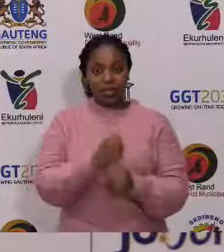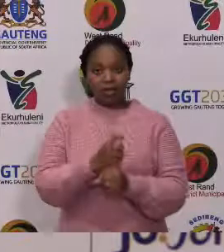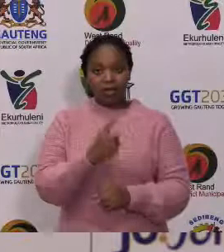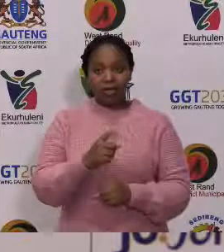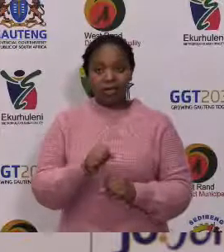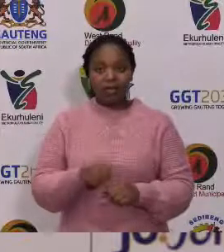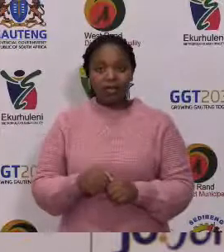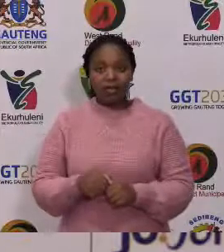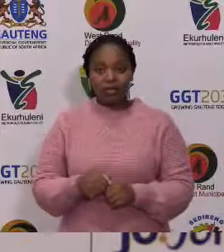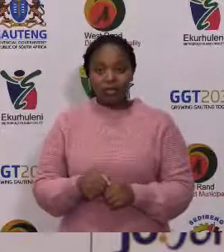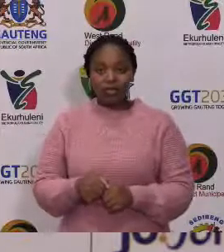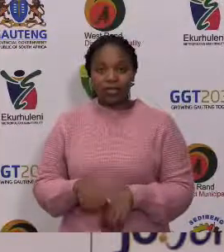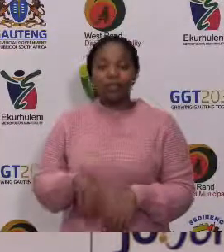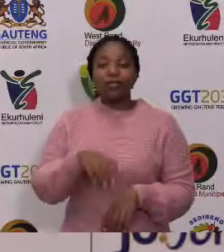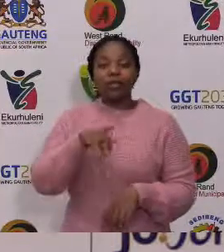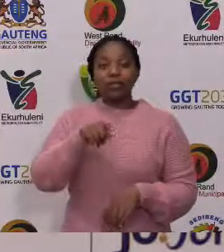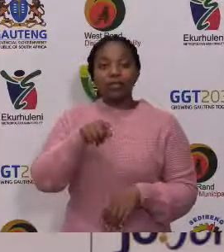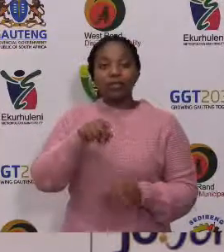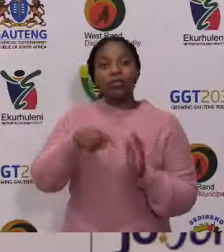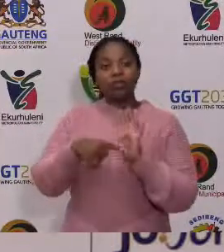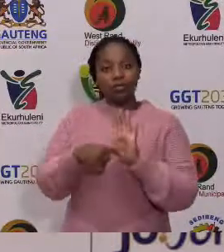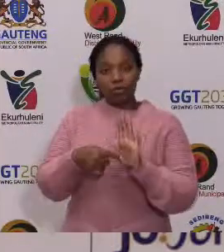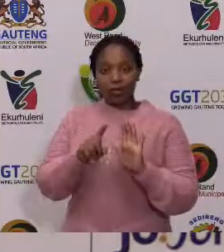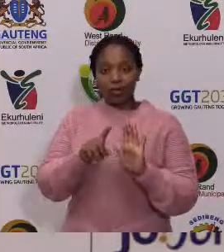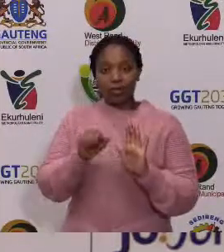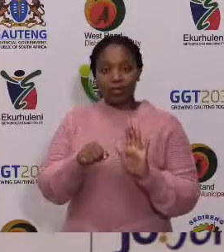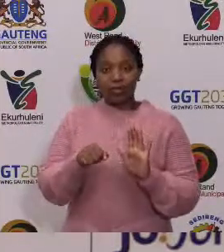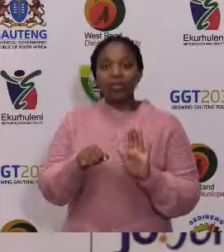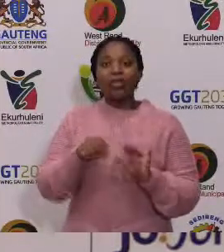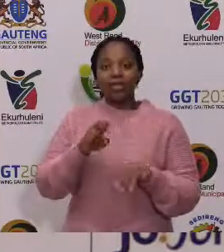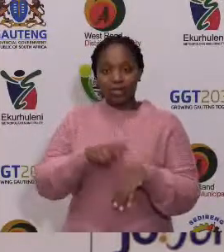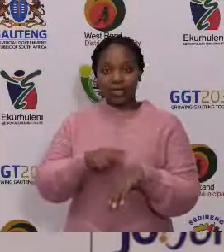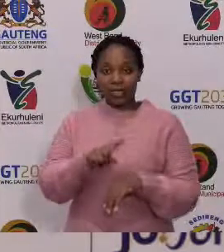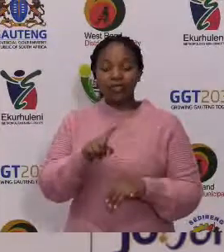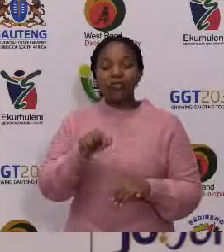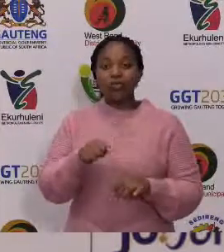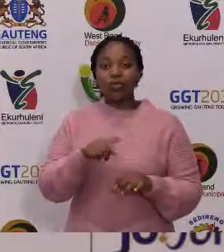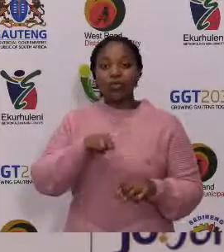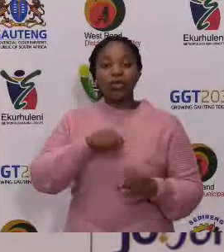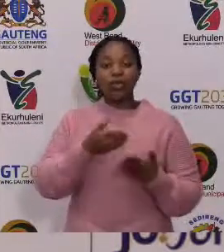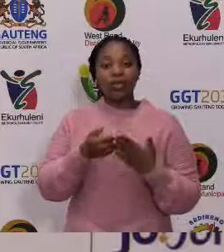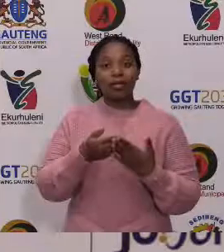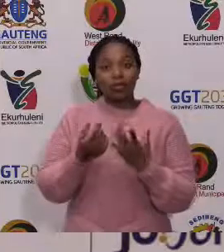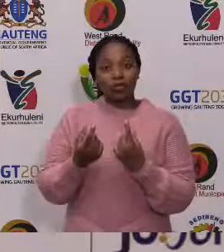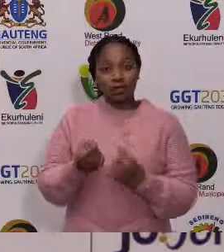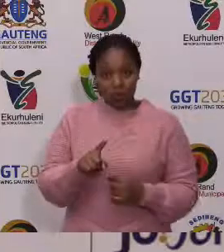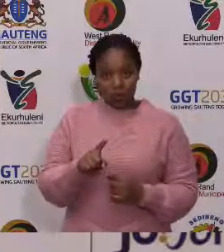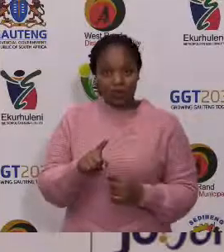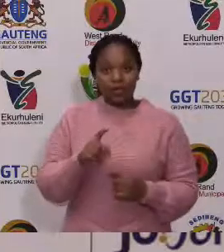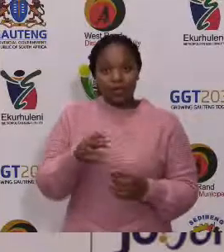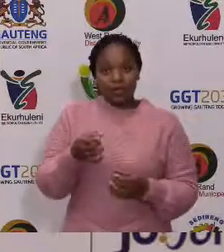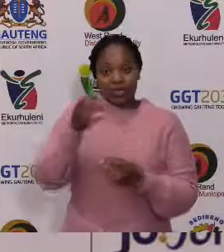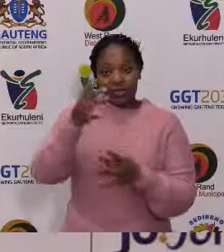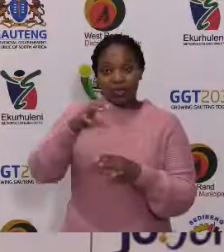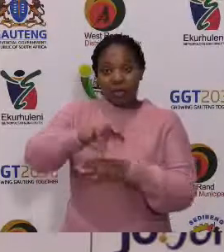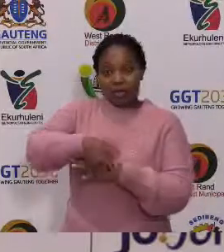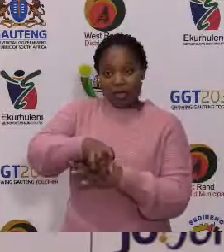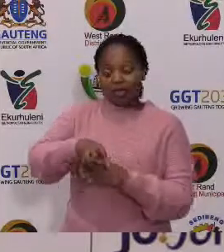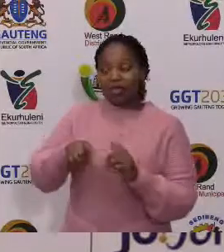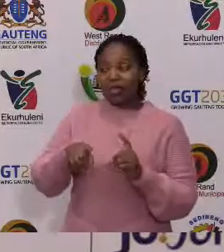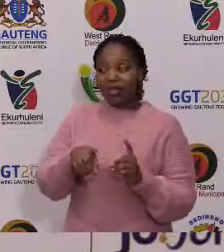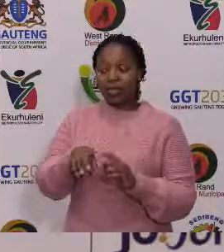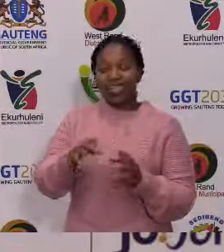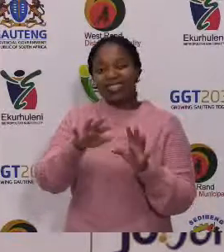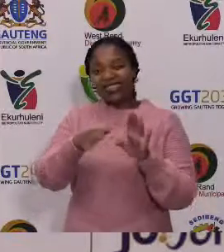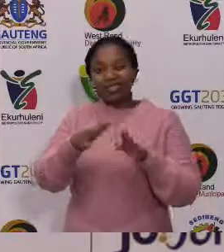that we randomly selected households in different sub-districts. So what we're able to do is not just give you a provincial estimate as to the number of